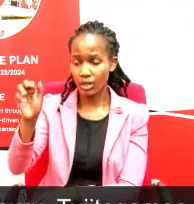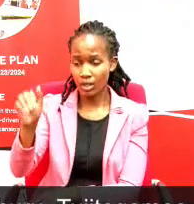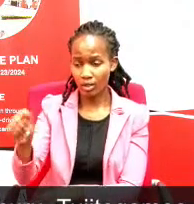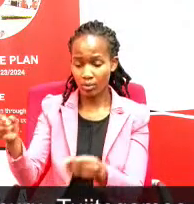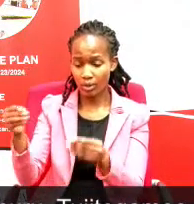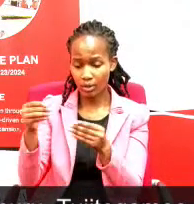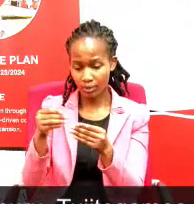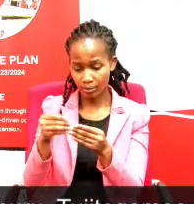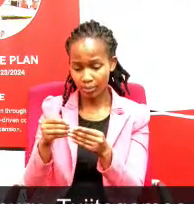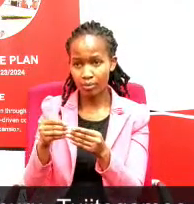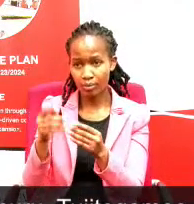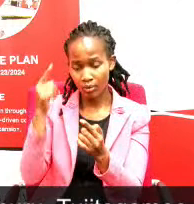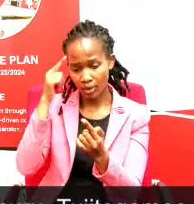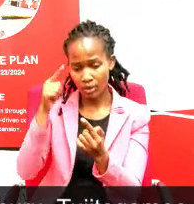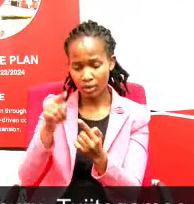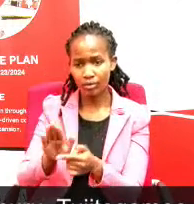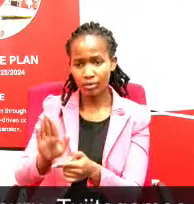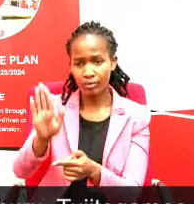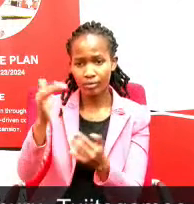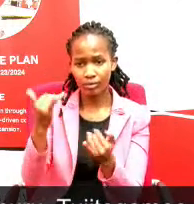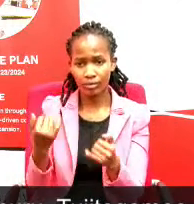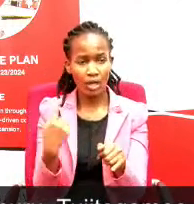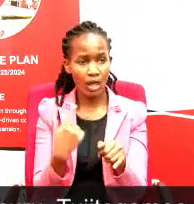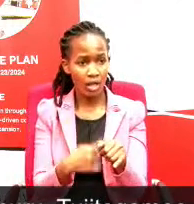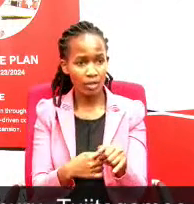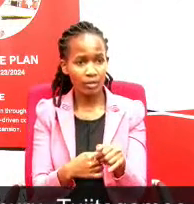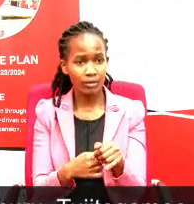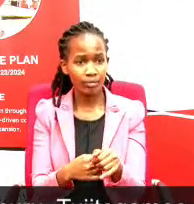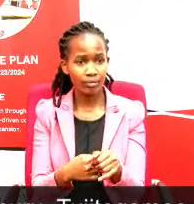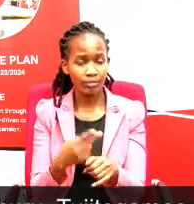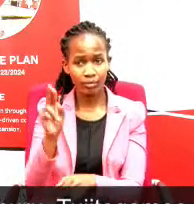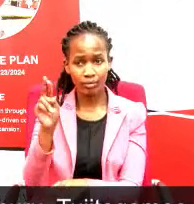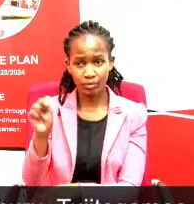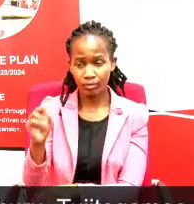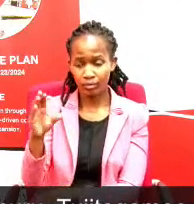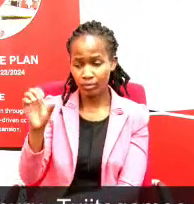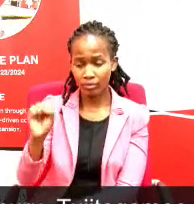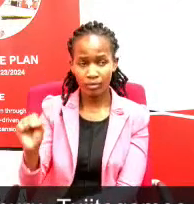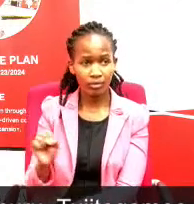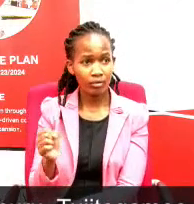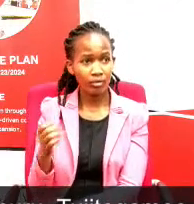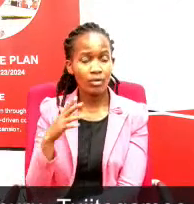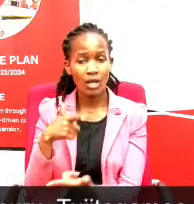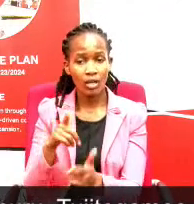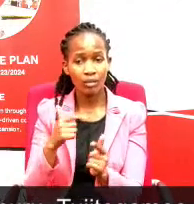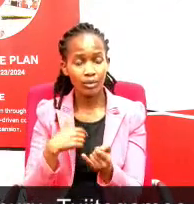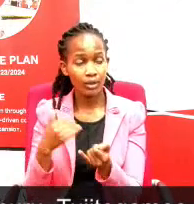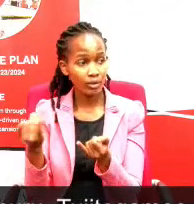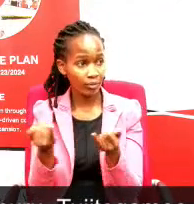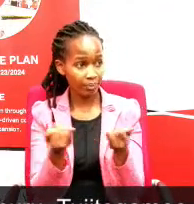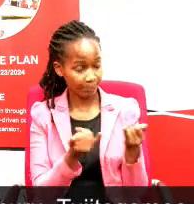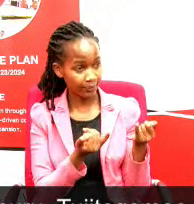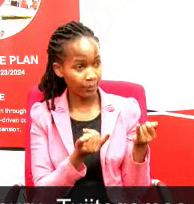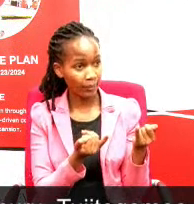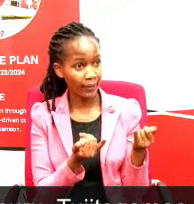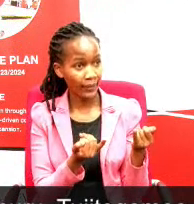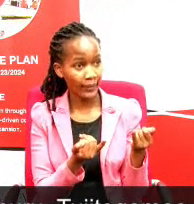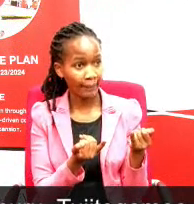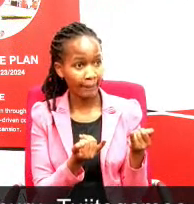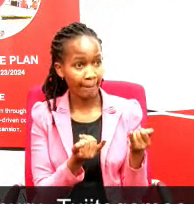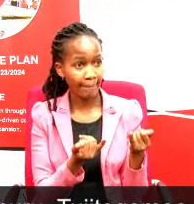tax targets. At this juncture, Honorable CS, allow me to invite